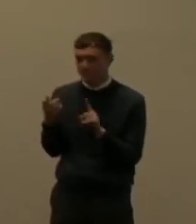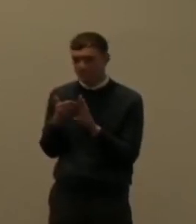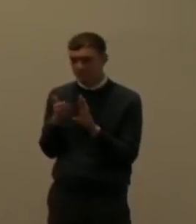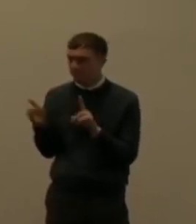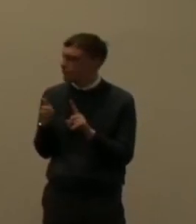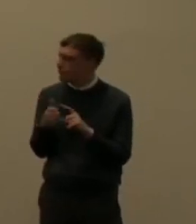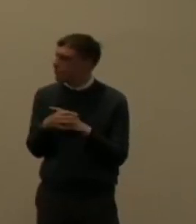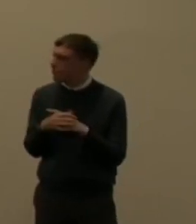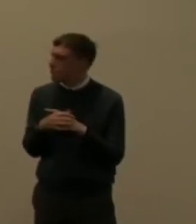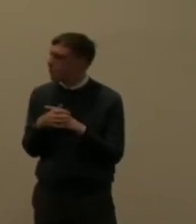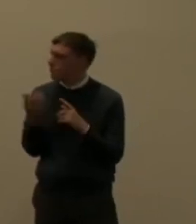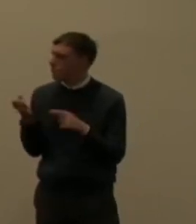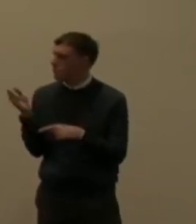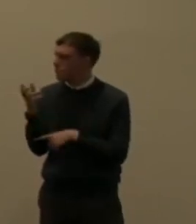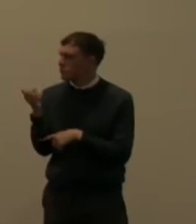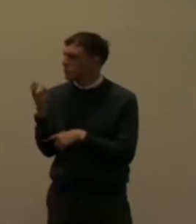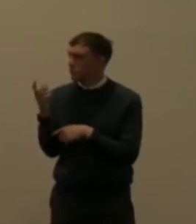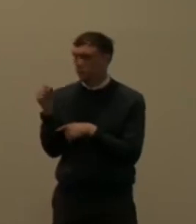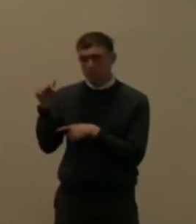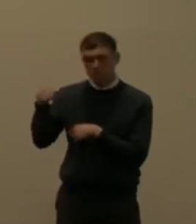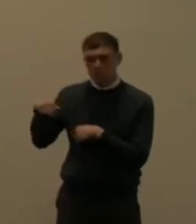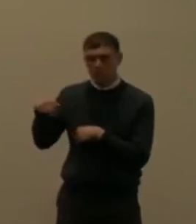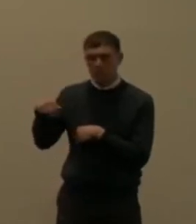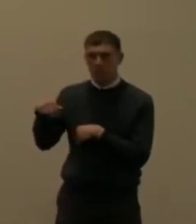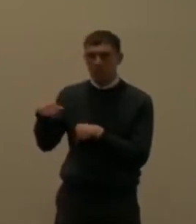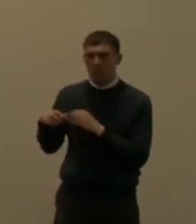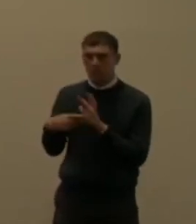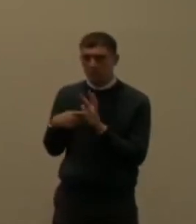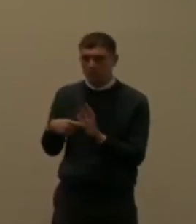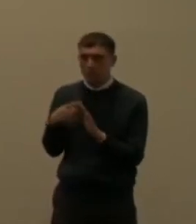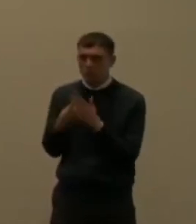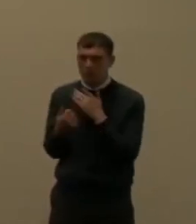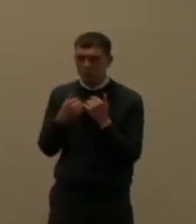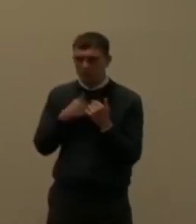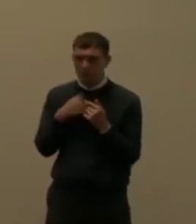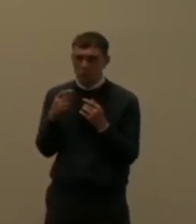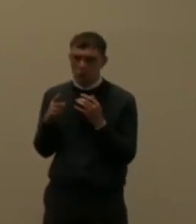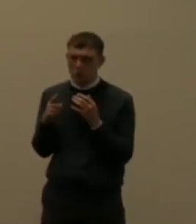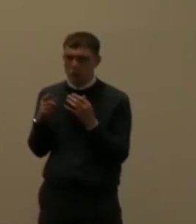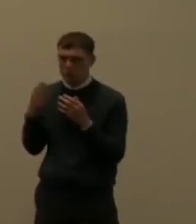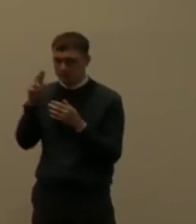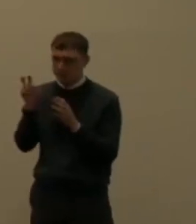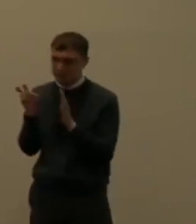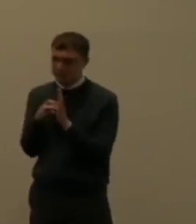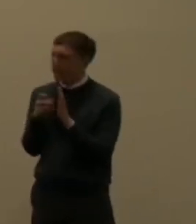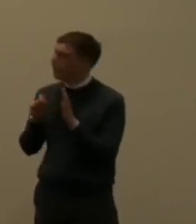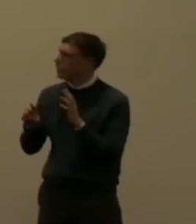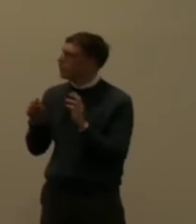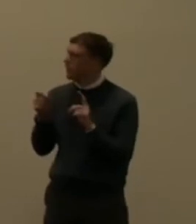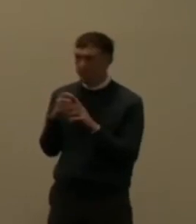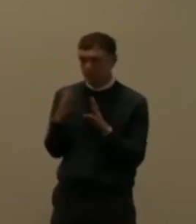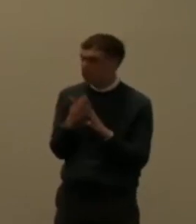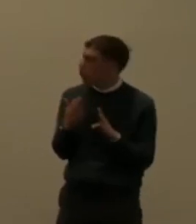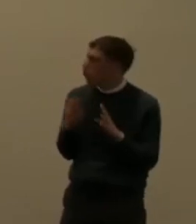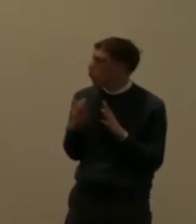scope of this presentation, I'm only using my username and password. You give it a browser type, so